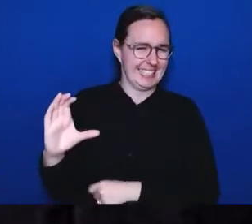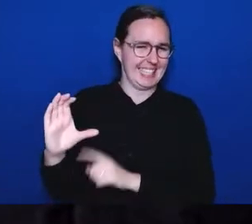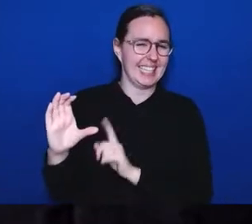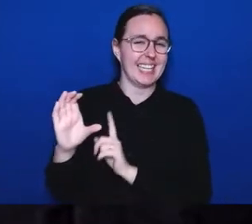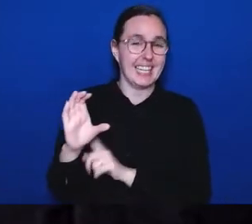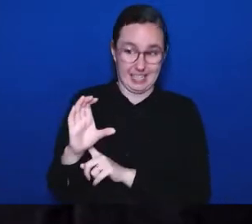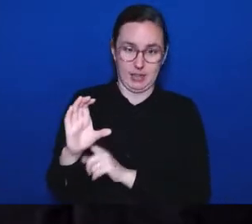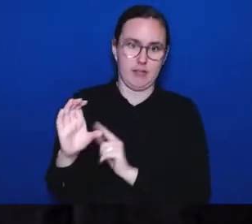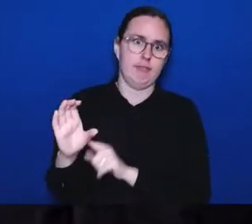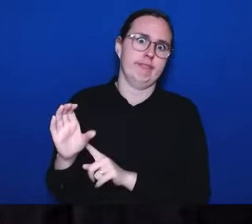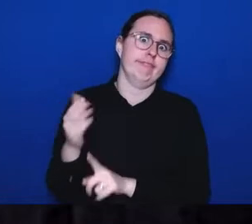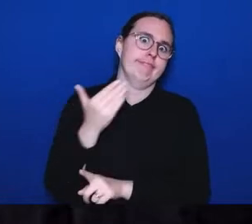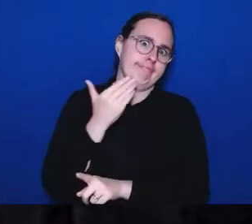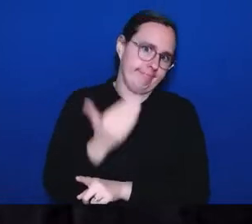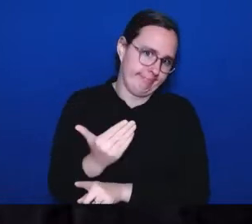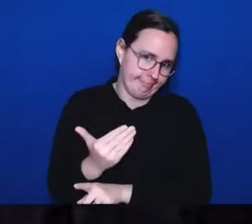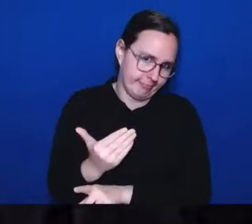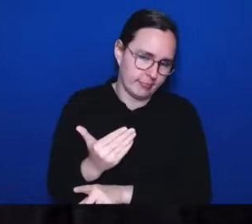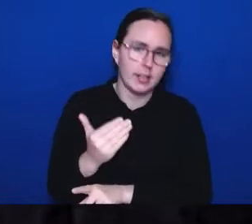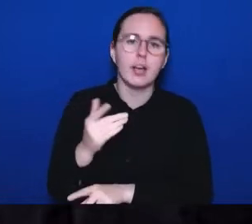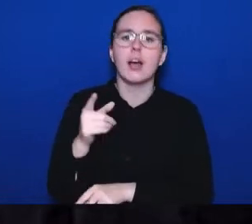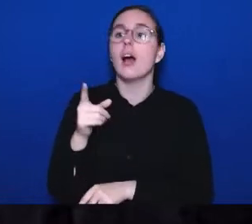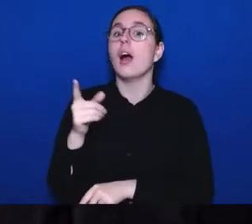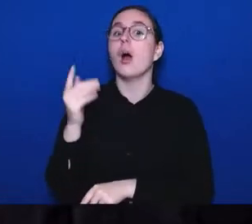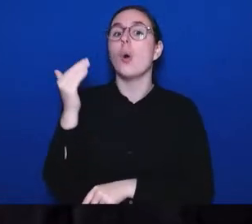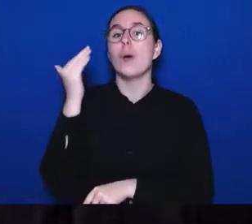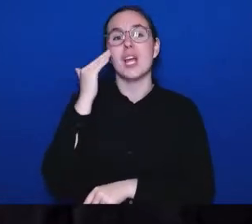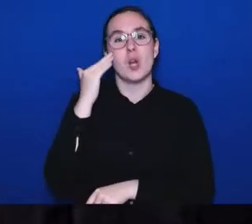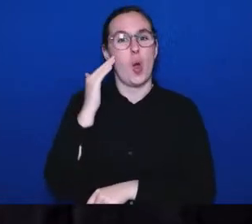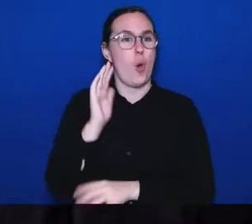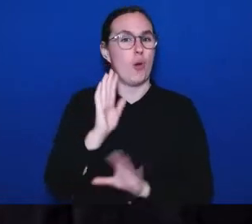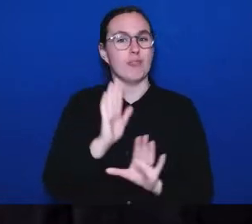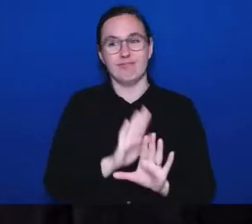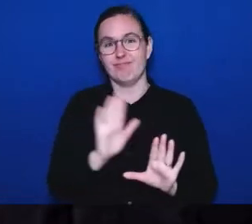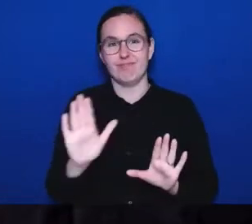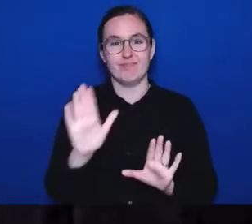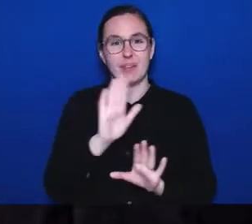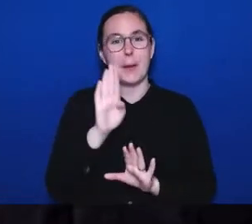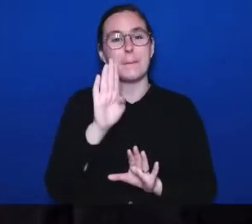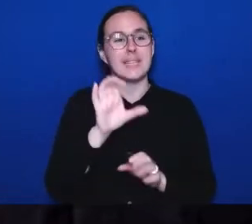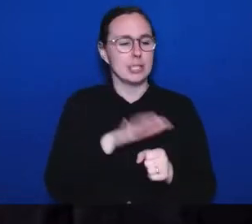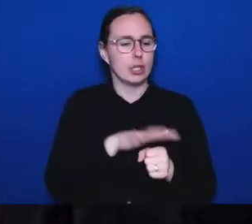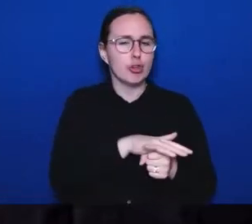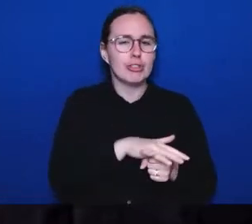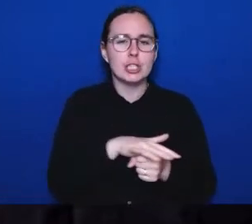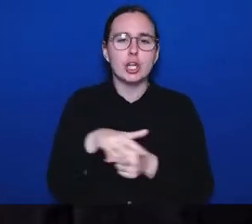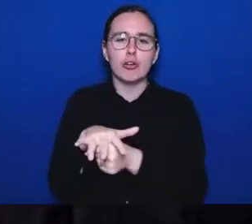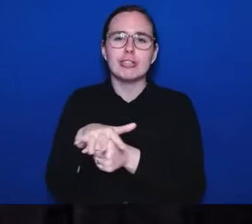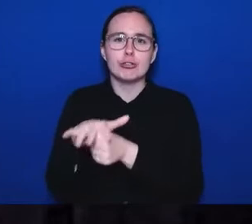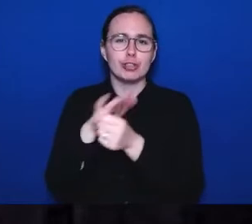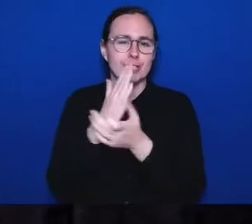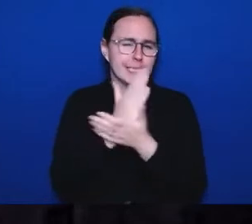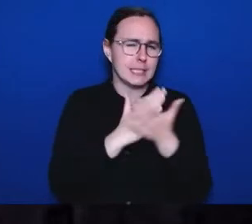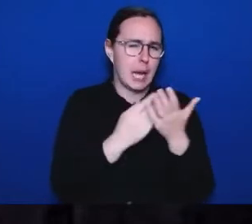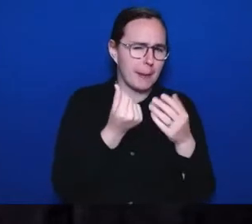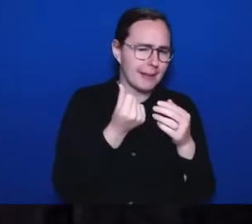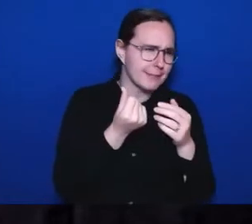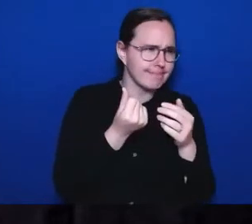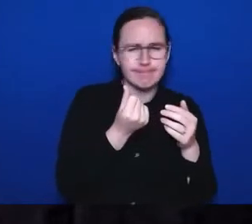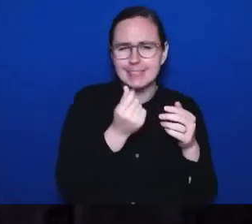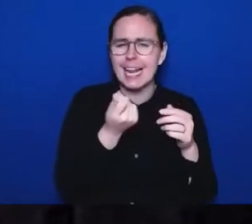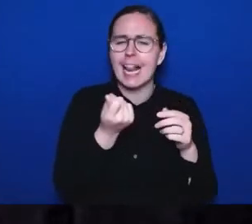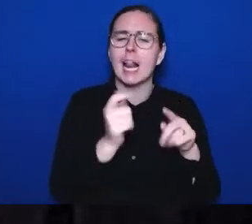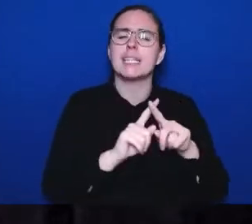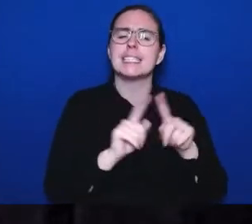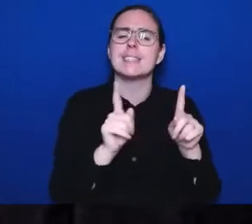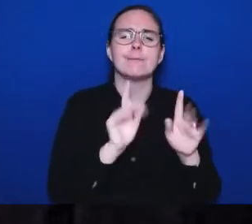regional elements of this, it's true, people have different demands and different needs. But, you know, some things are common. We're seeing